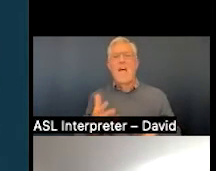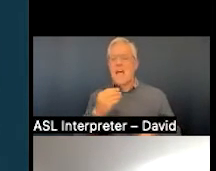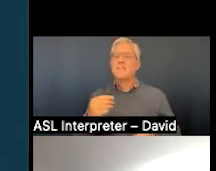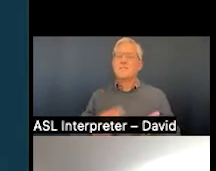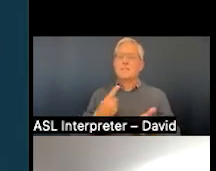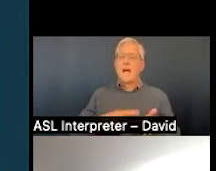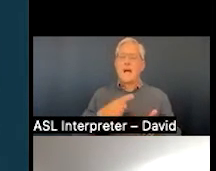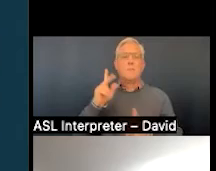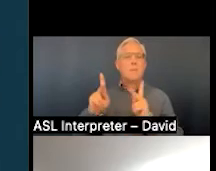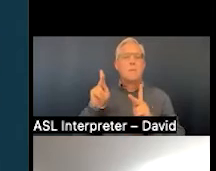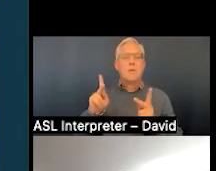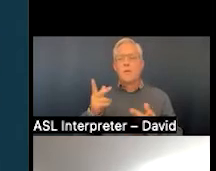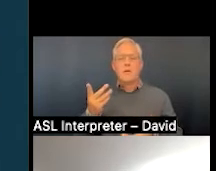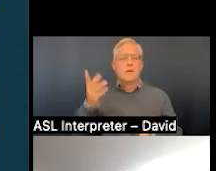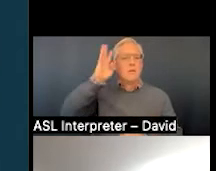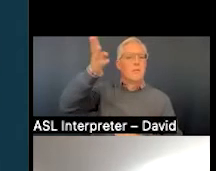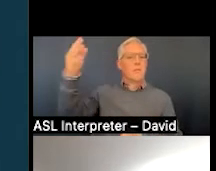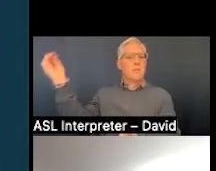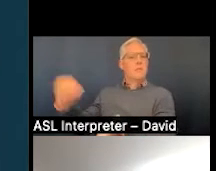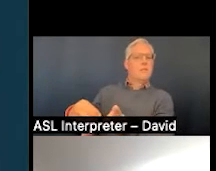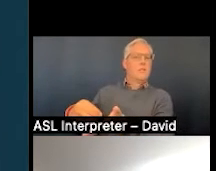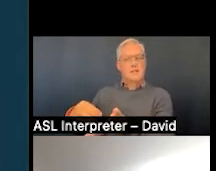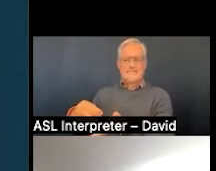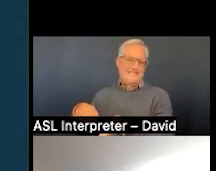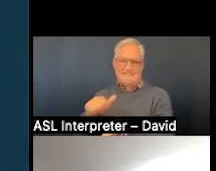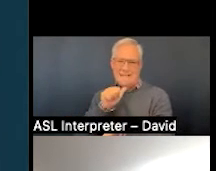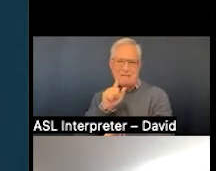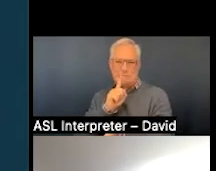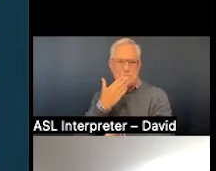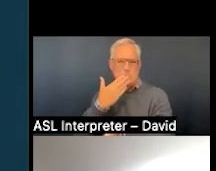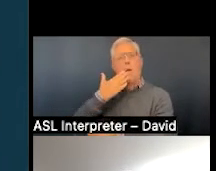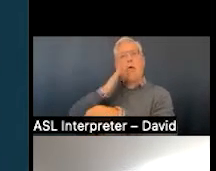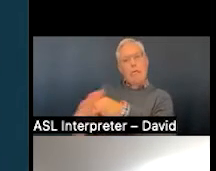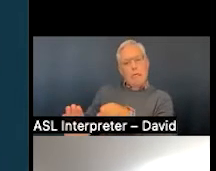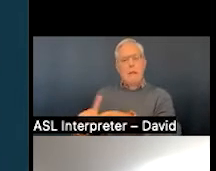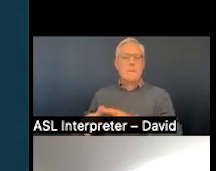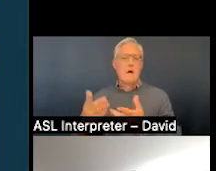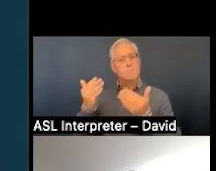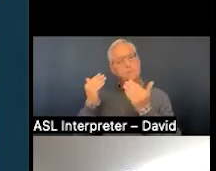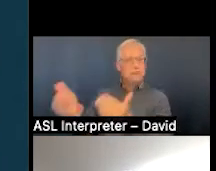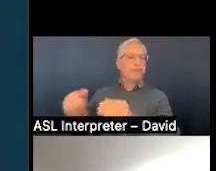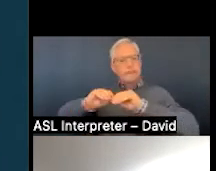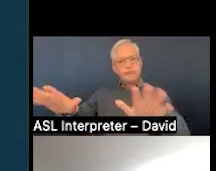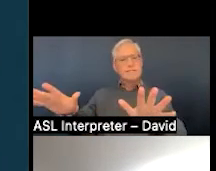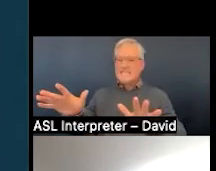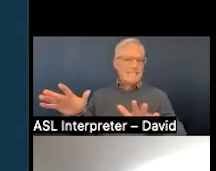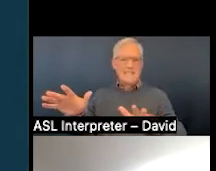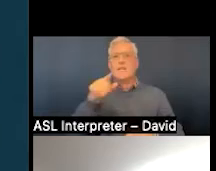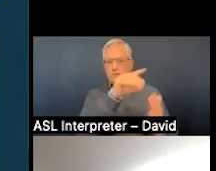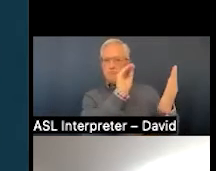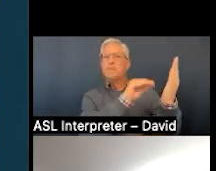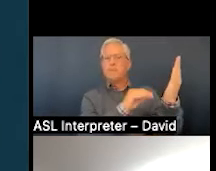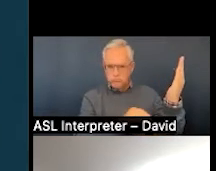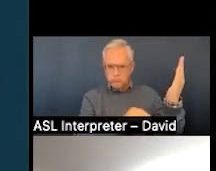ticking boxes and producing those materials. So we hope that it makes sense. We're determined, in fact, that the BFI will